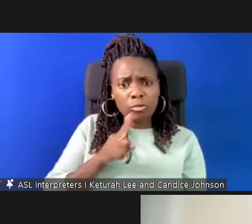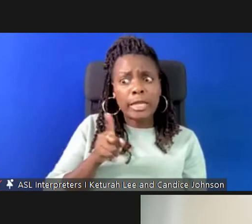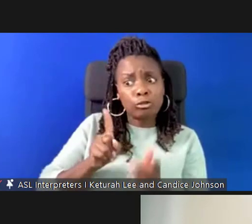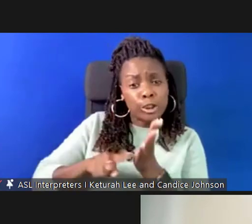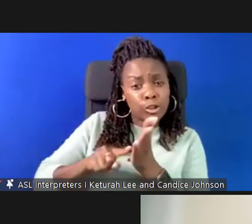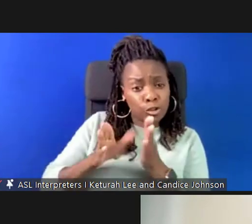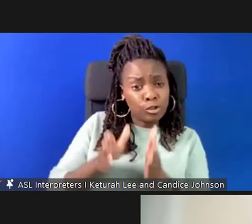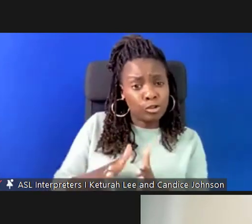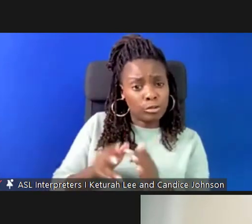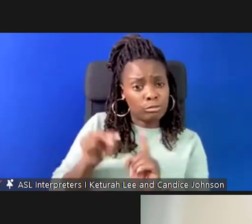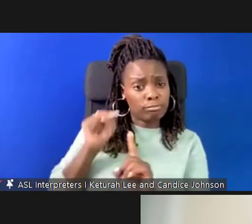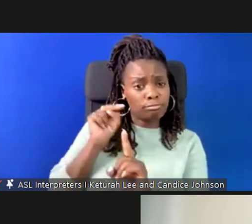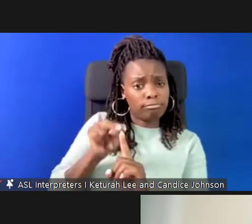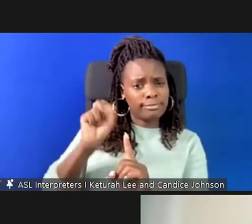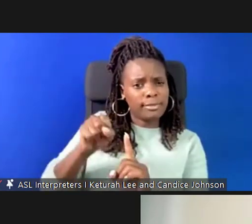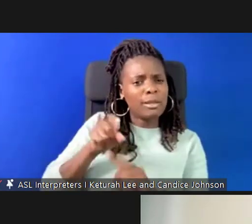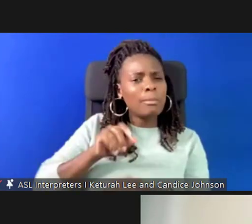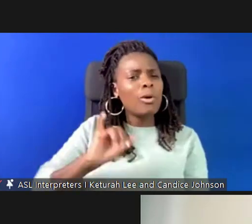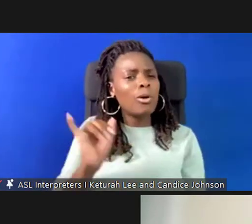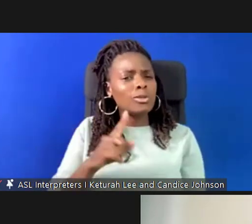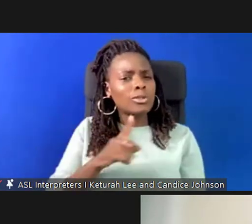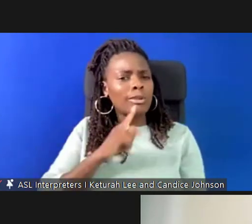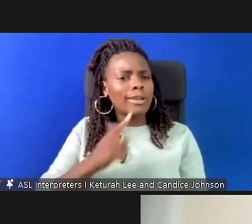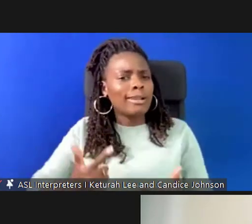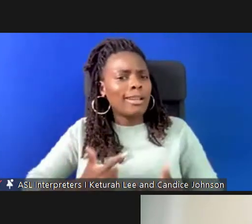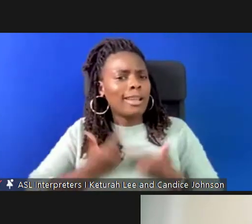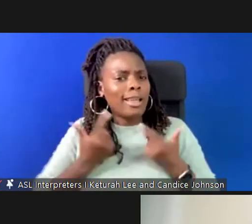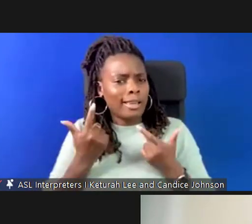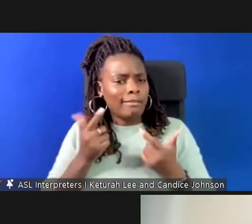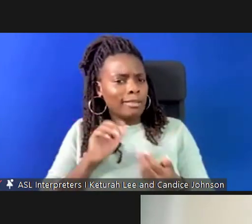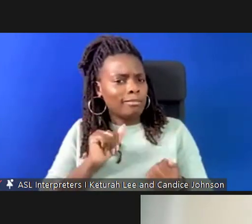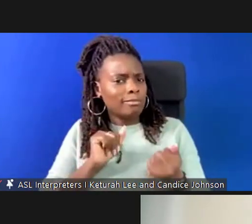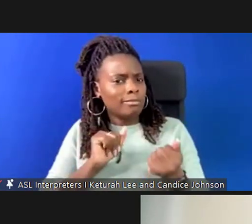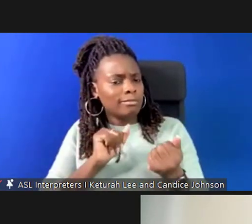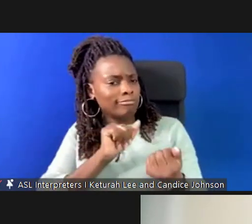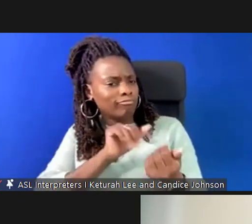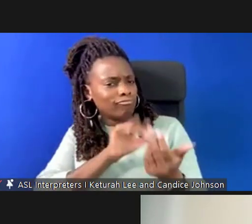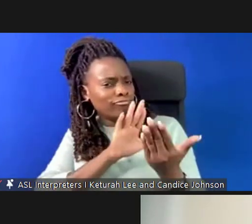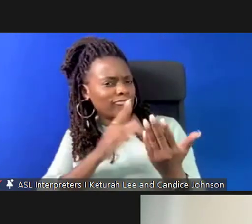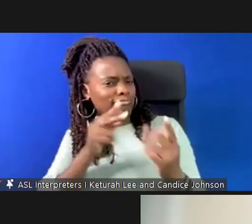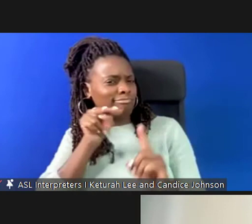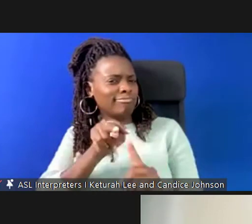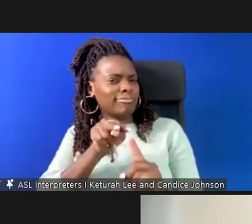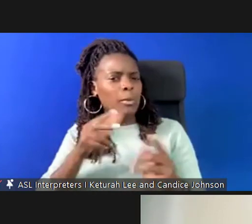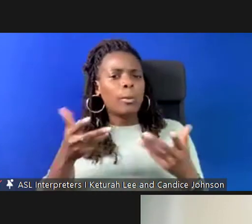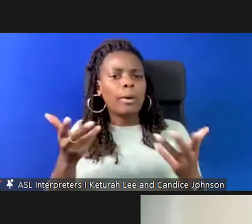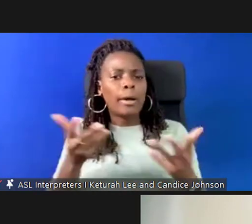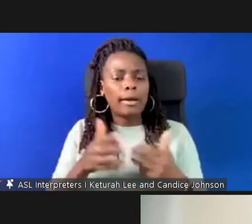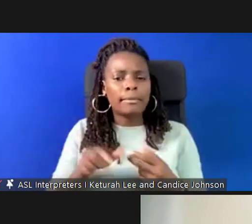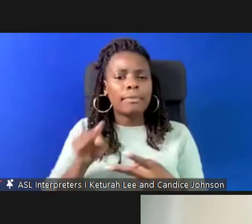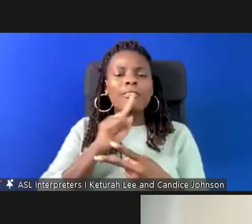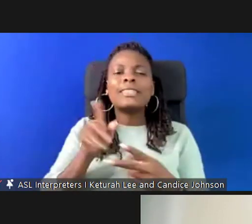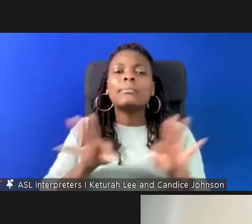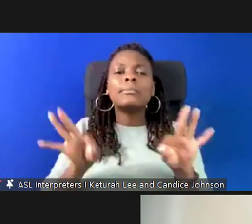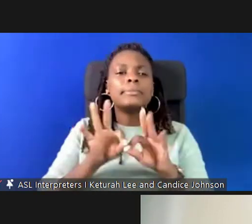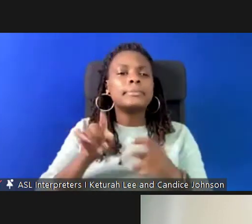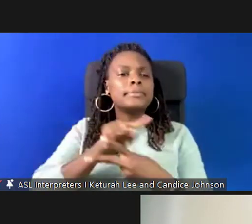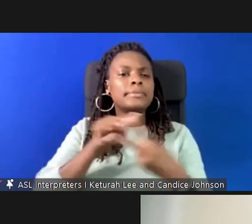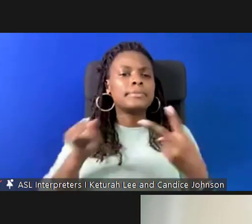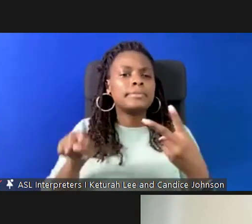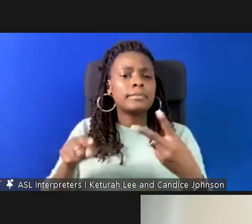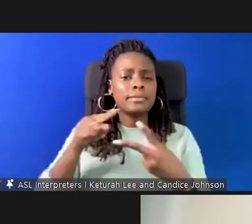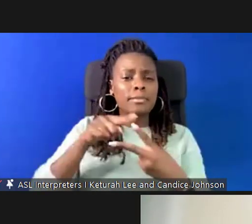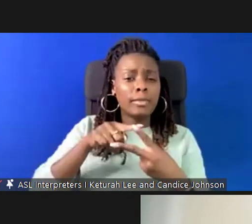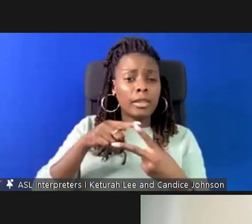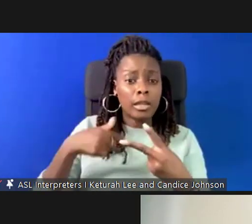into real life. There is an importance of two things. Is are we